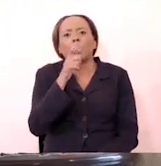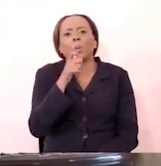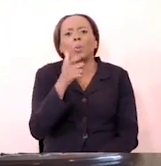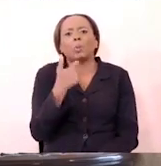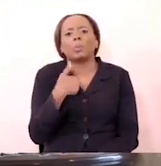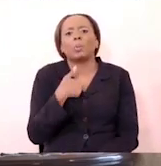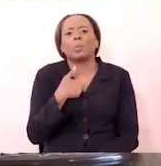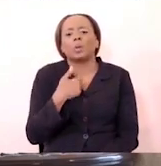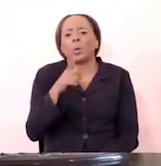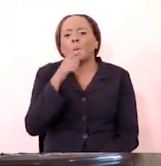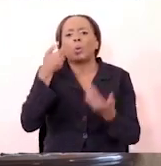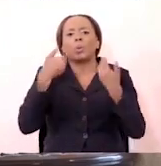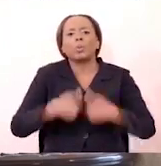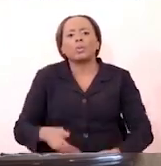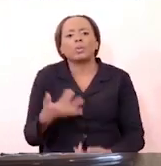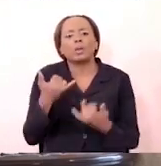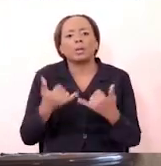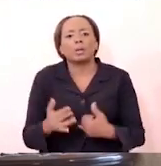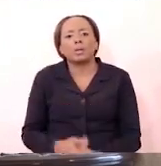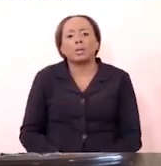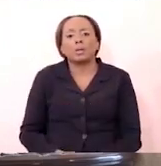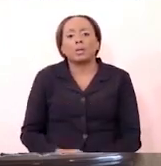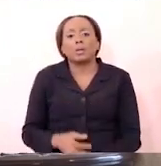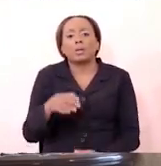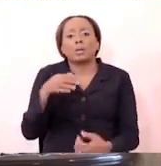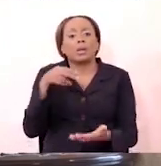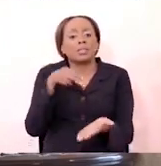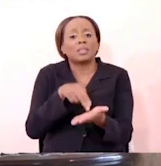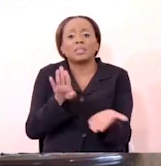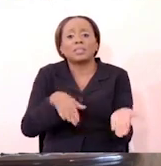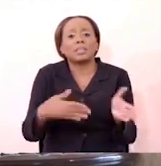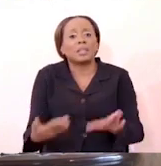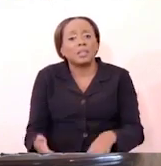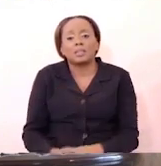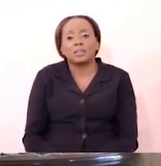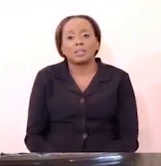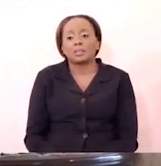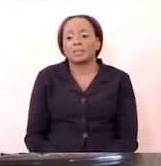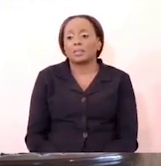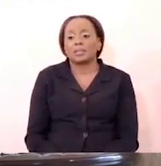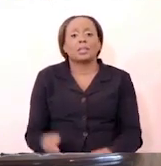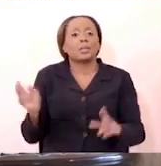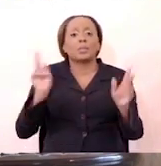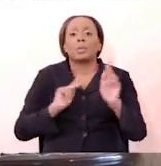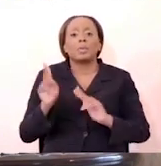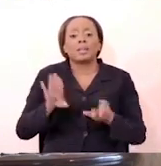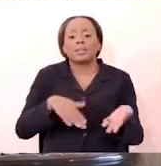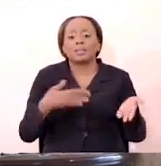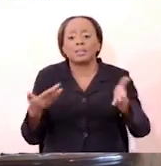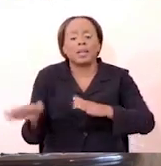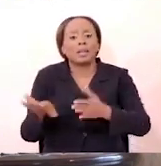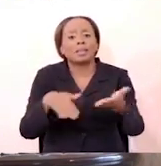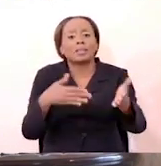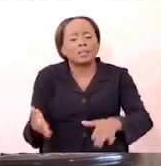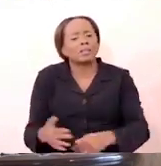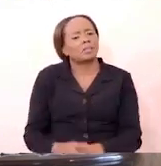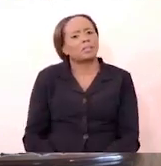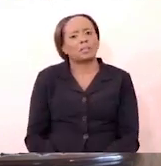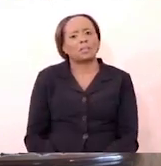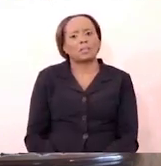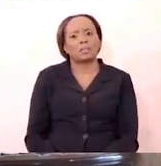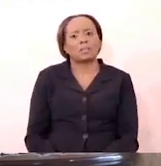if we can't get tired of hearing about people losing their lives, who have we become? And what is the